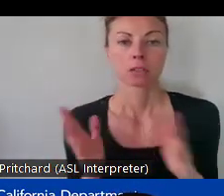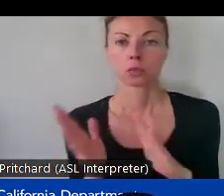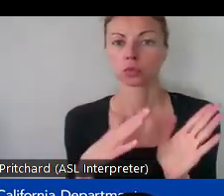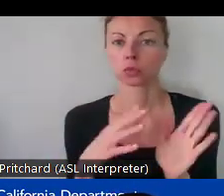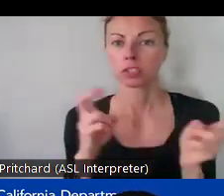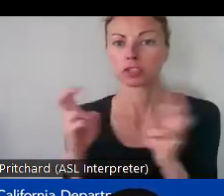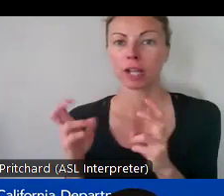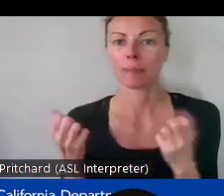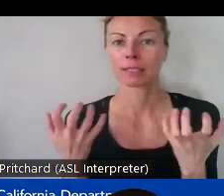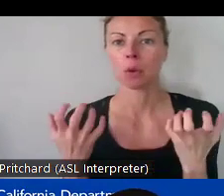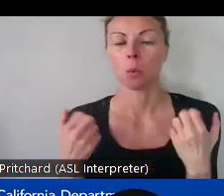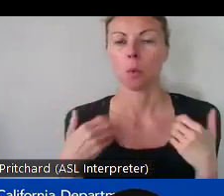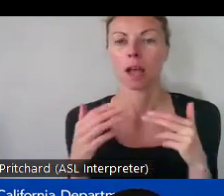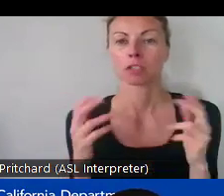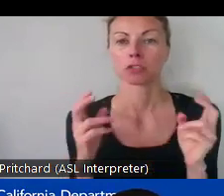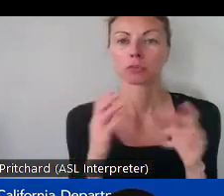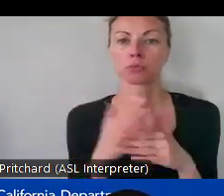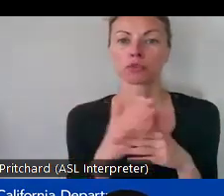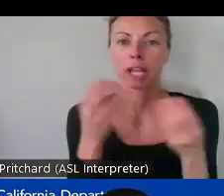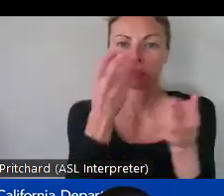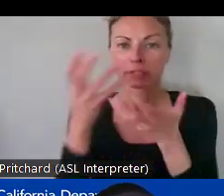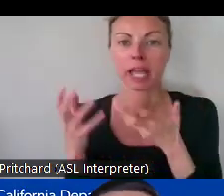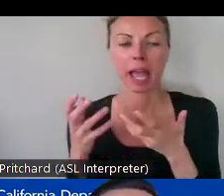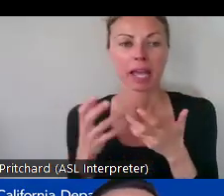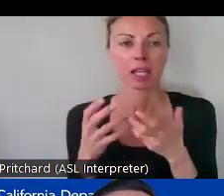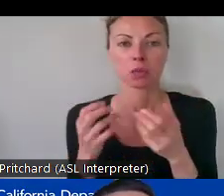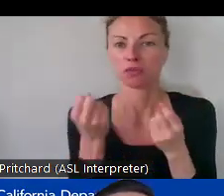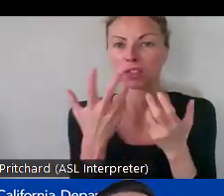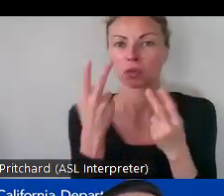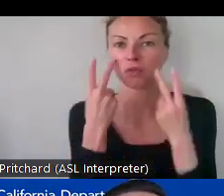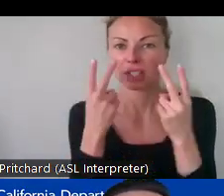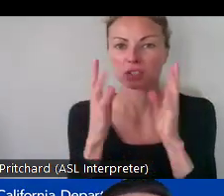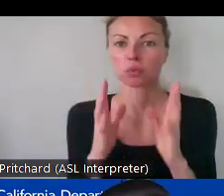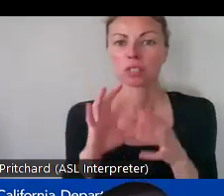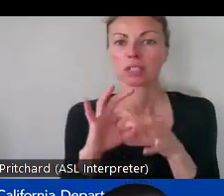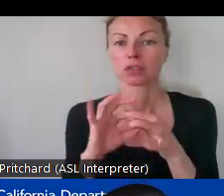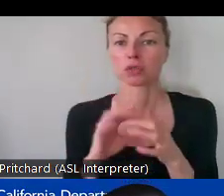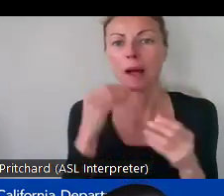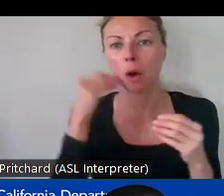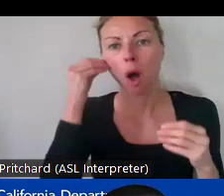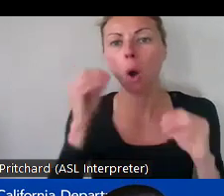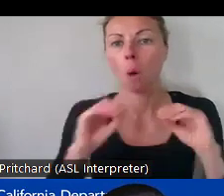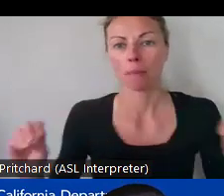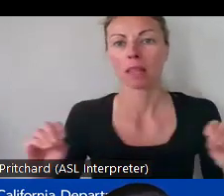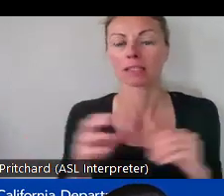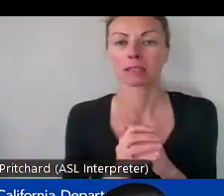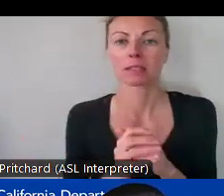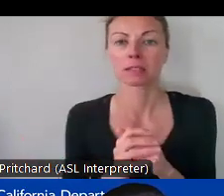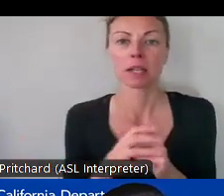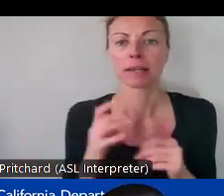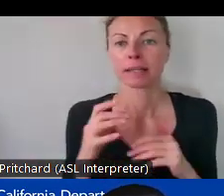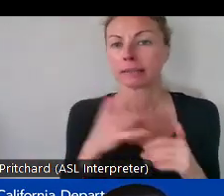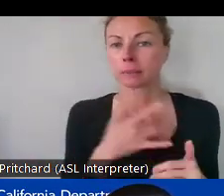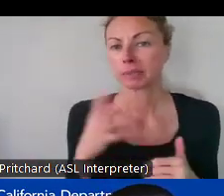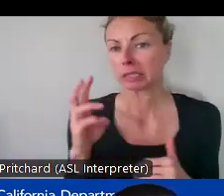share data and a couple of visuals around older adult homelessness. Typically, we define older adults as 60 and over, but